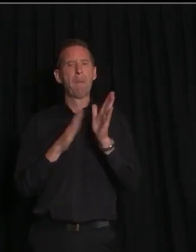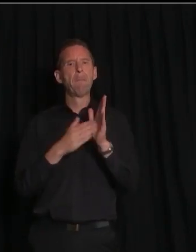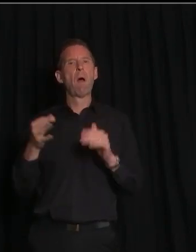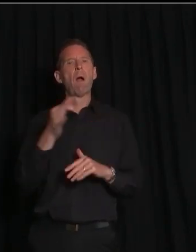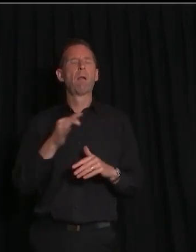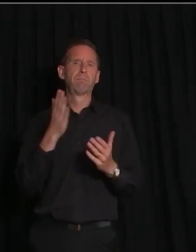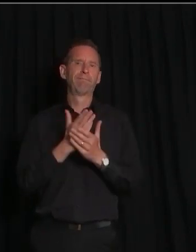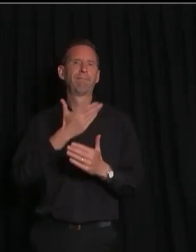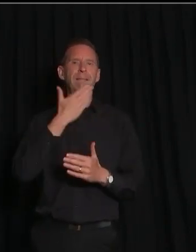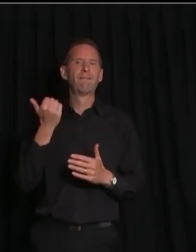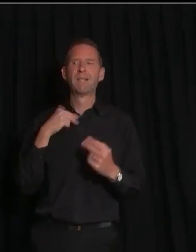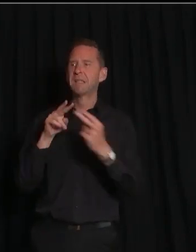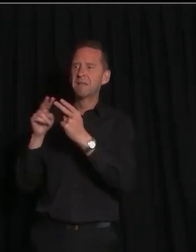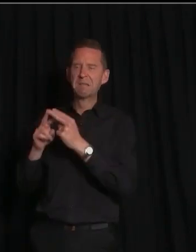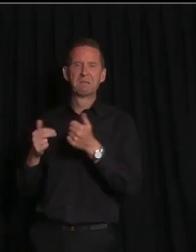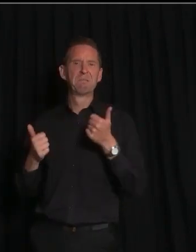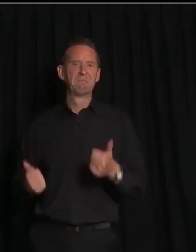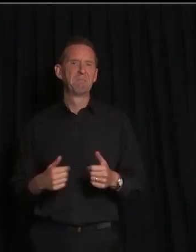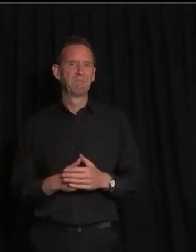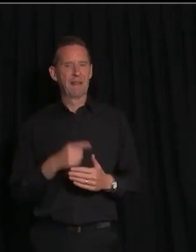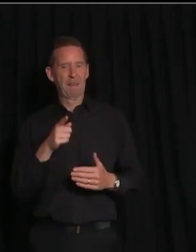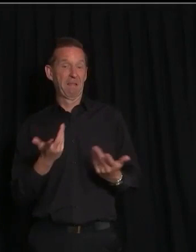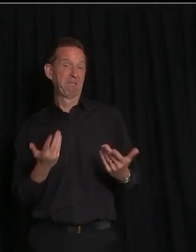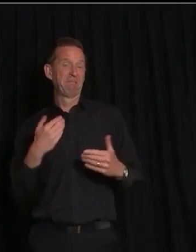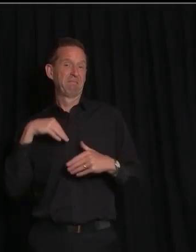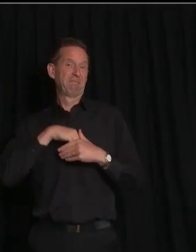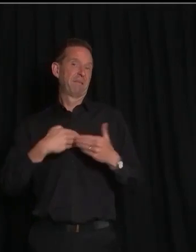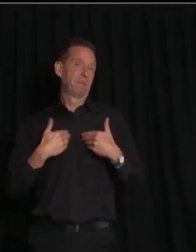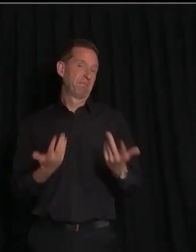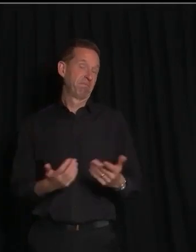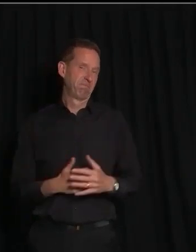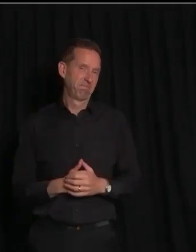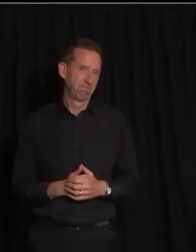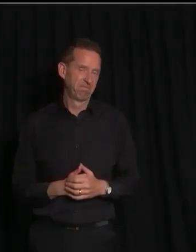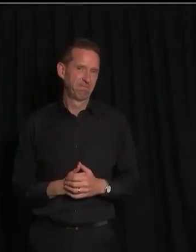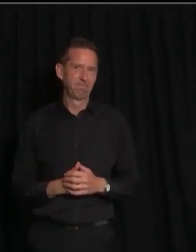So yeah, that's me.